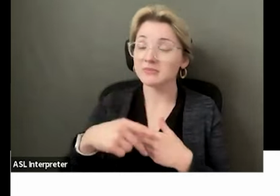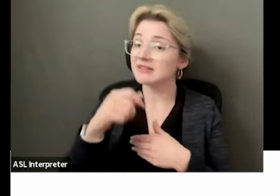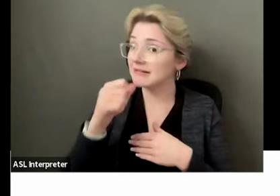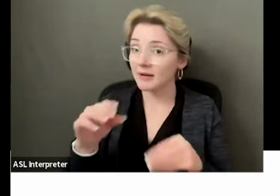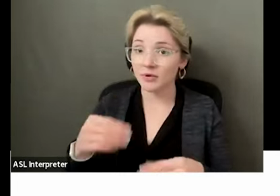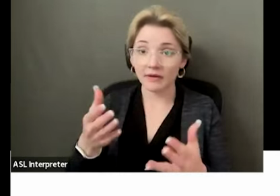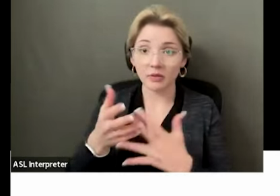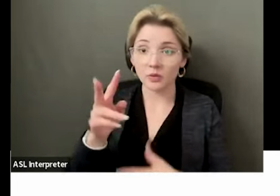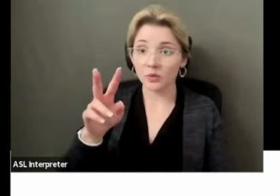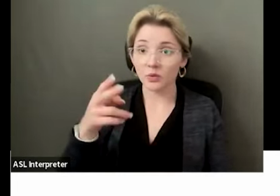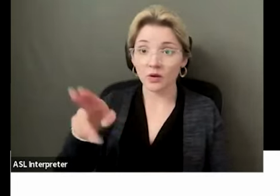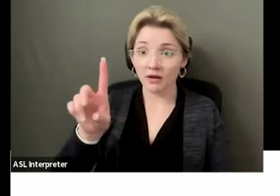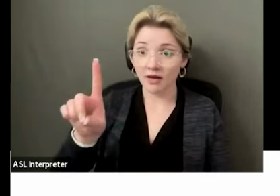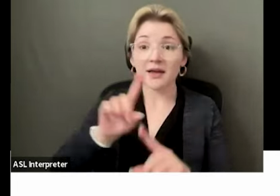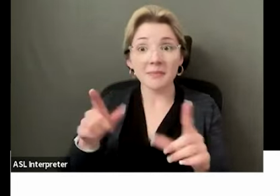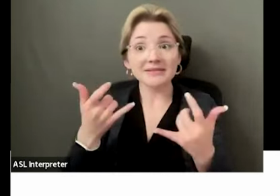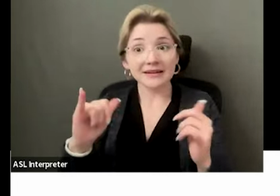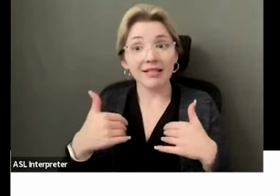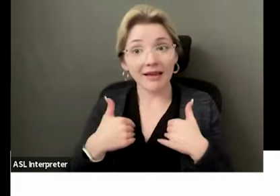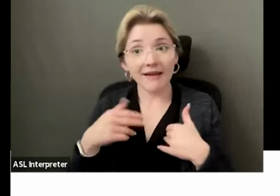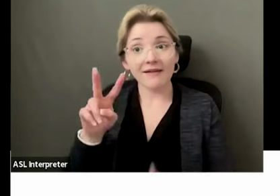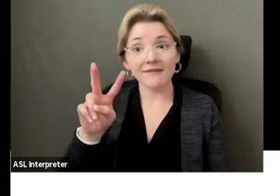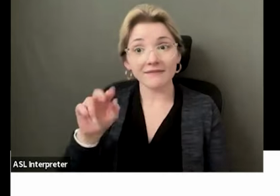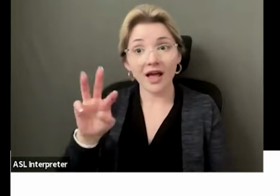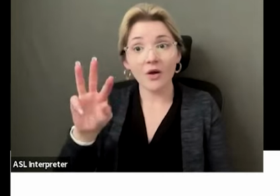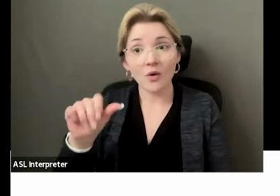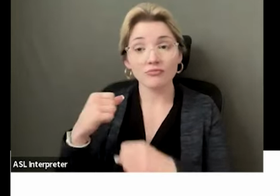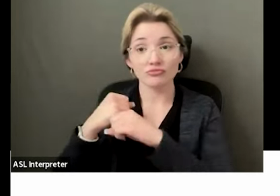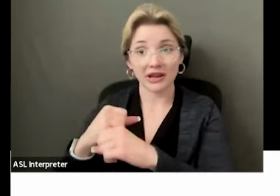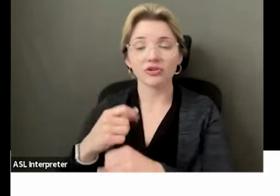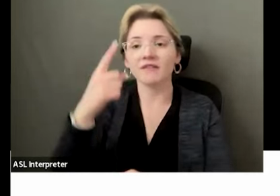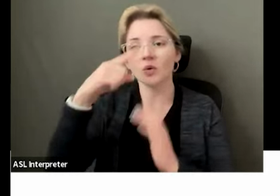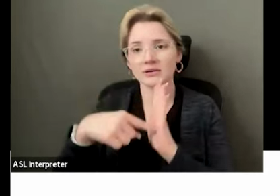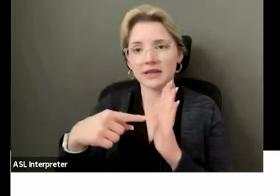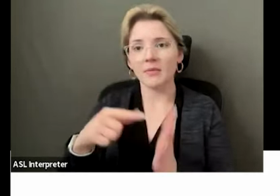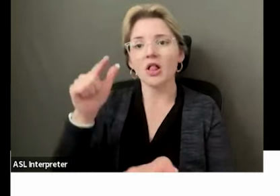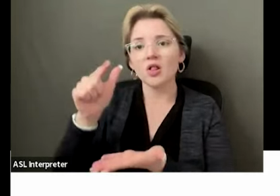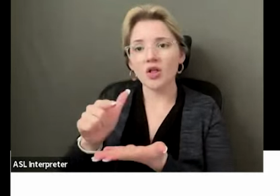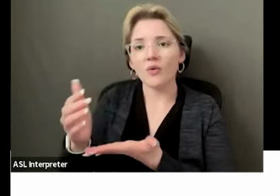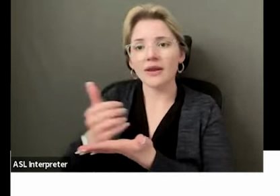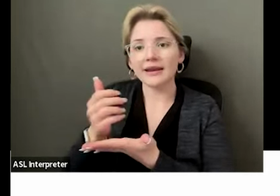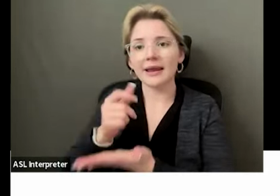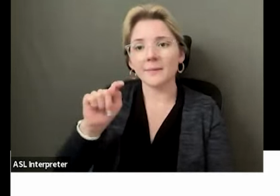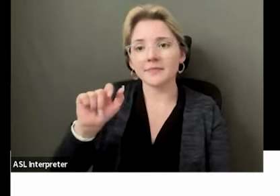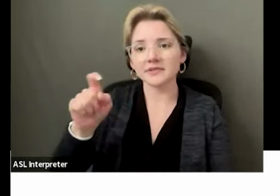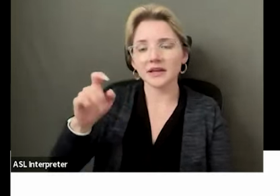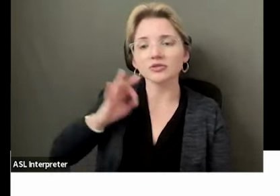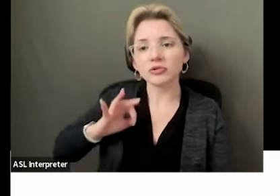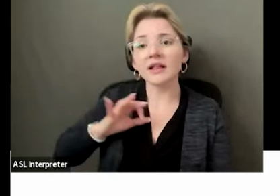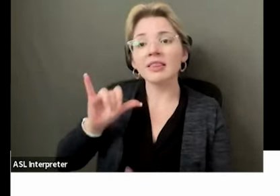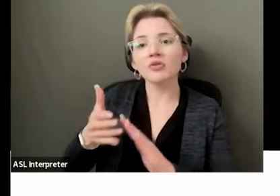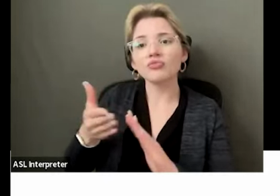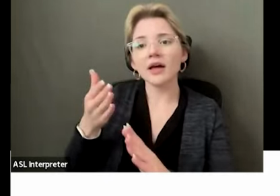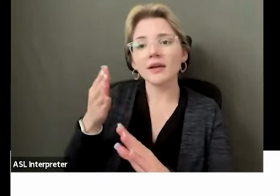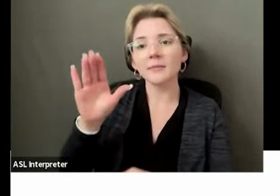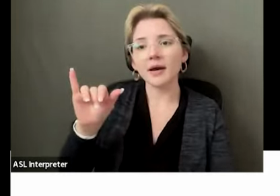a VAWA protection. So one of the ones that I always think about is the low income housing tax credit. So that's actually run by Treasury, a